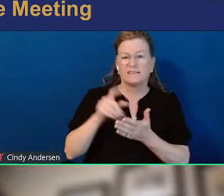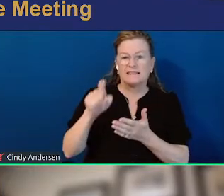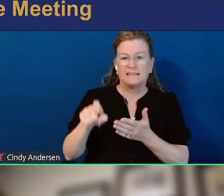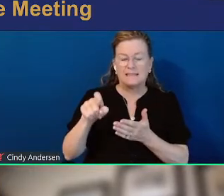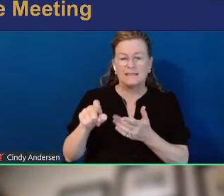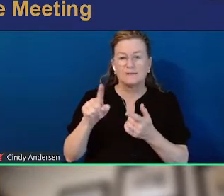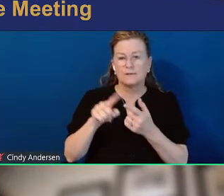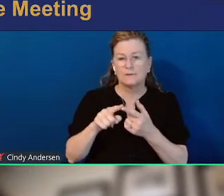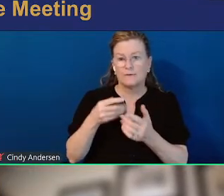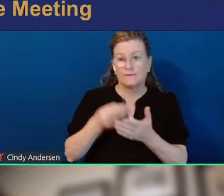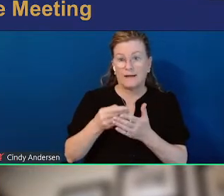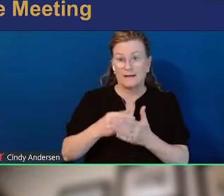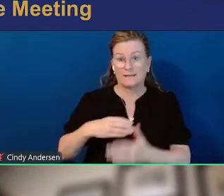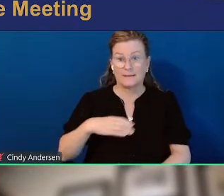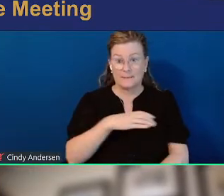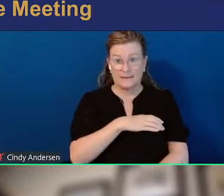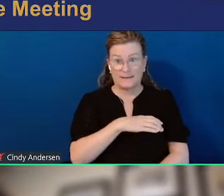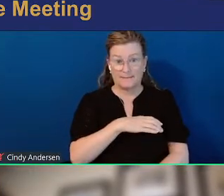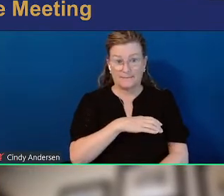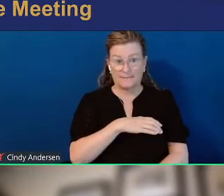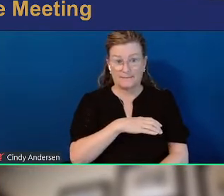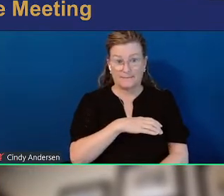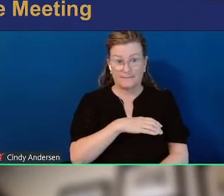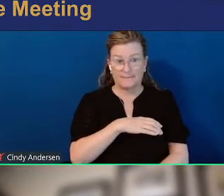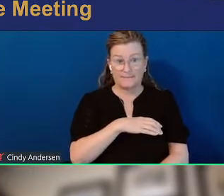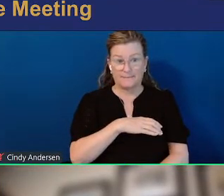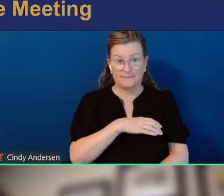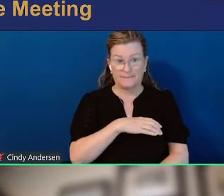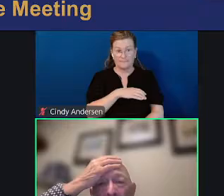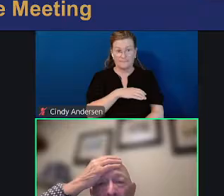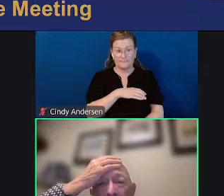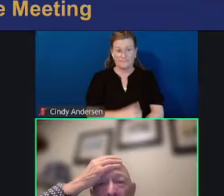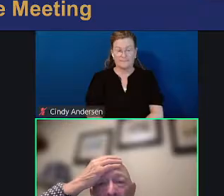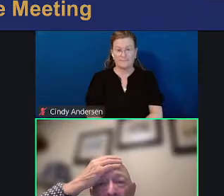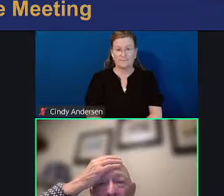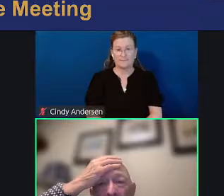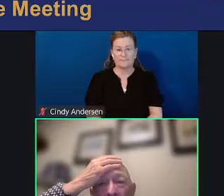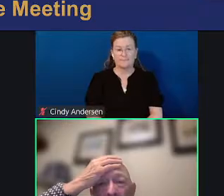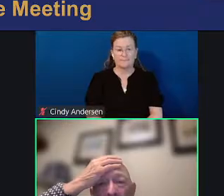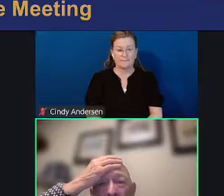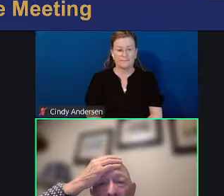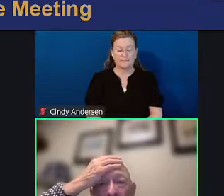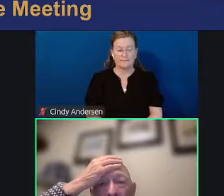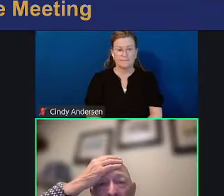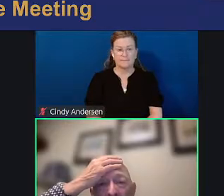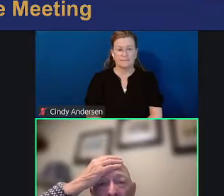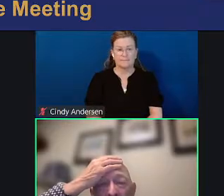to the Finance Committee.